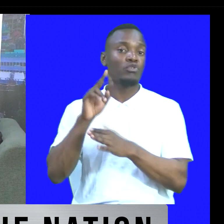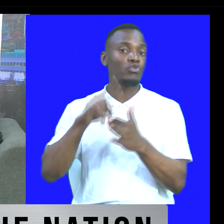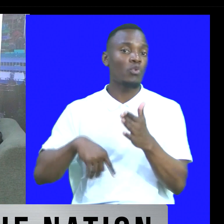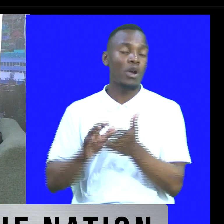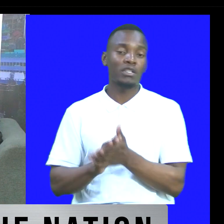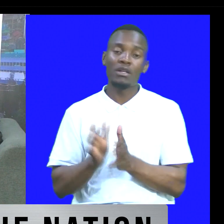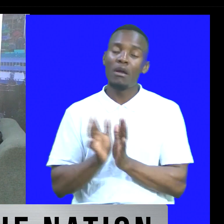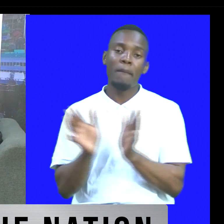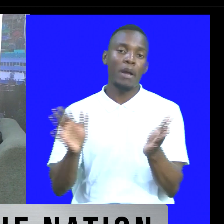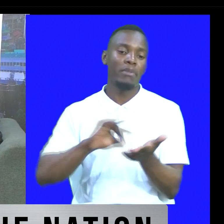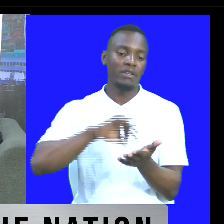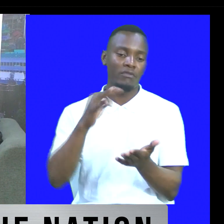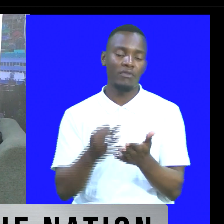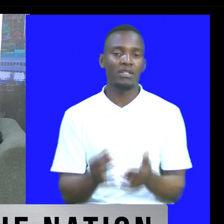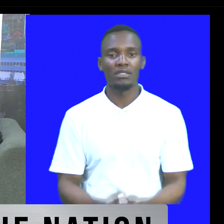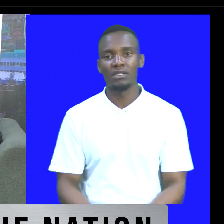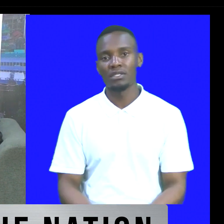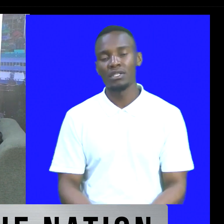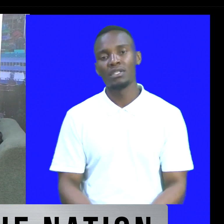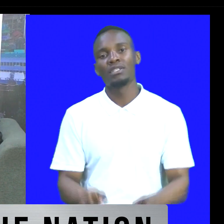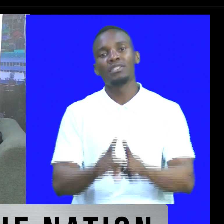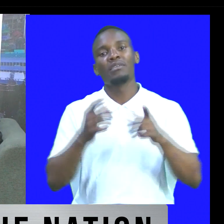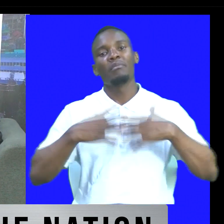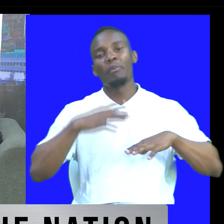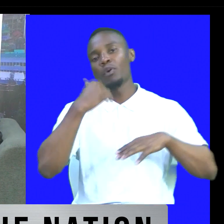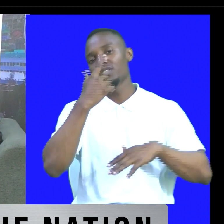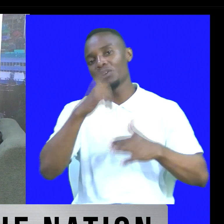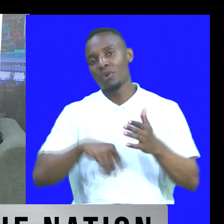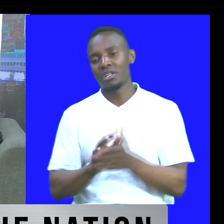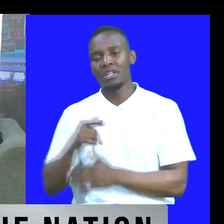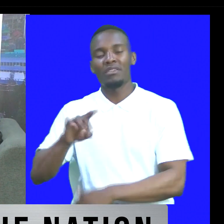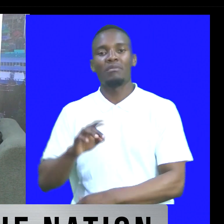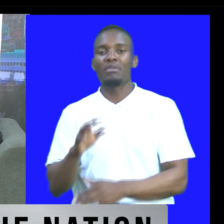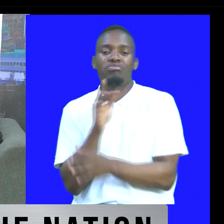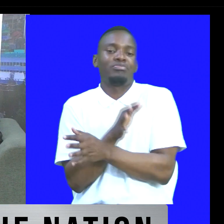the time. And there's this a is quote that is amazing. normally used: "Joyriders." Yeah, it's.